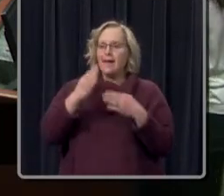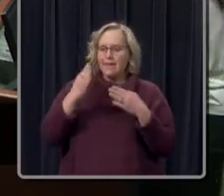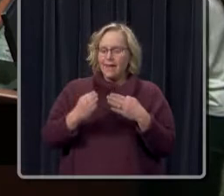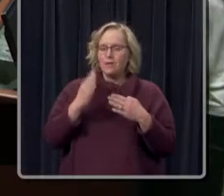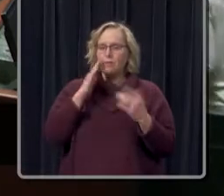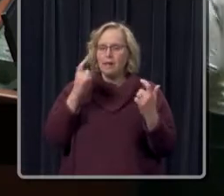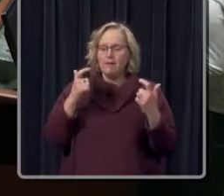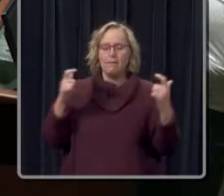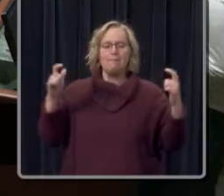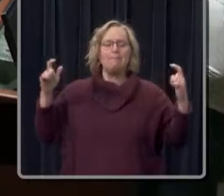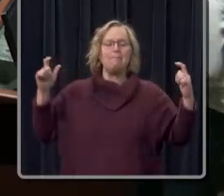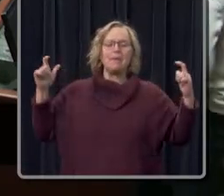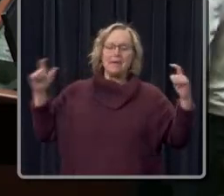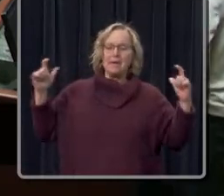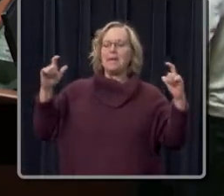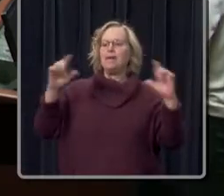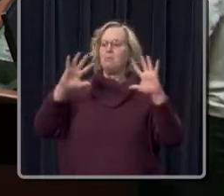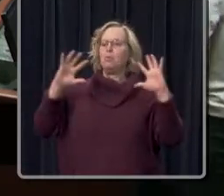big group picture.